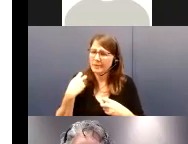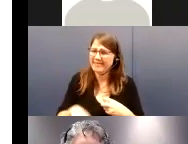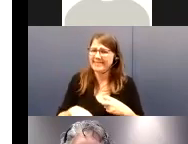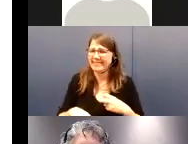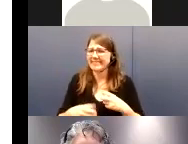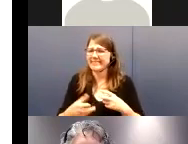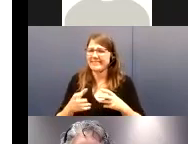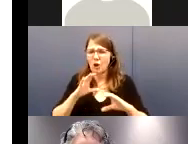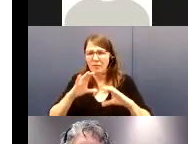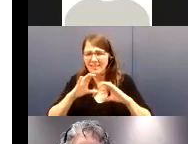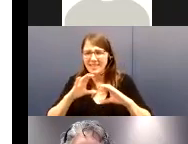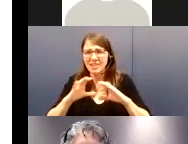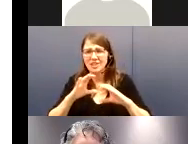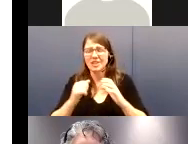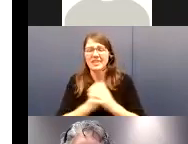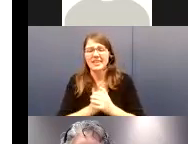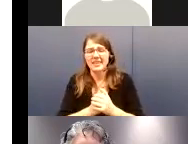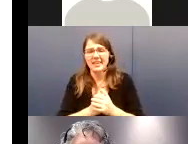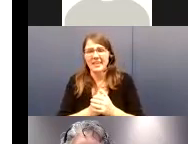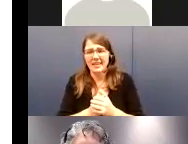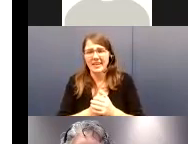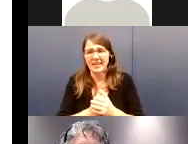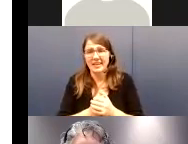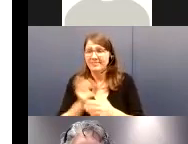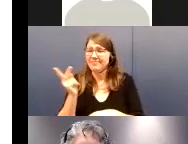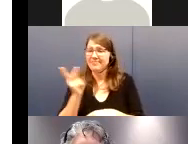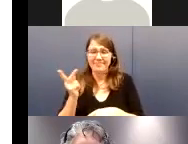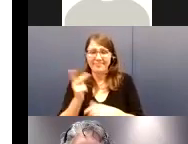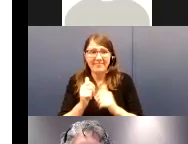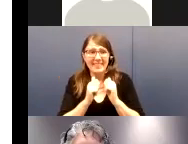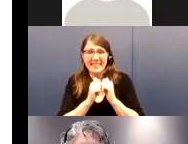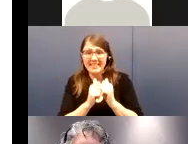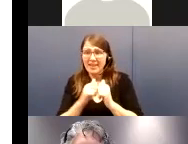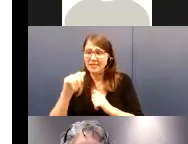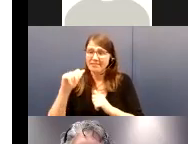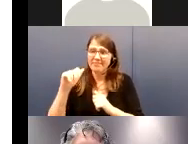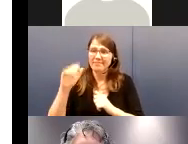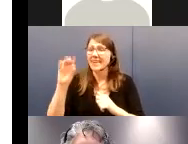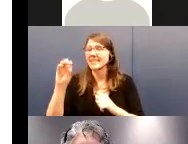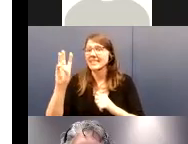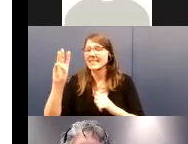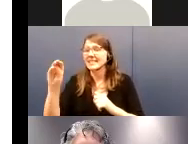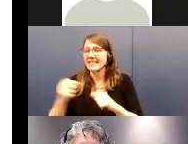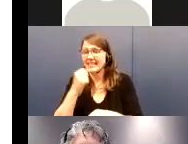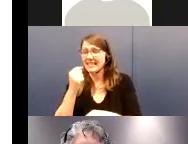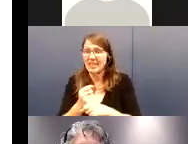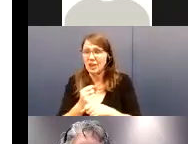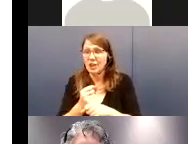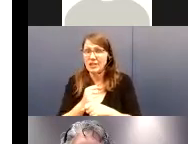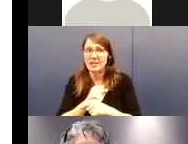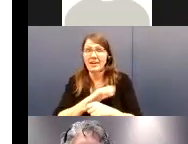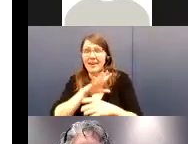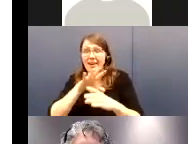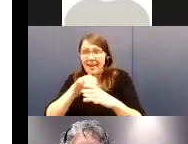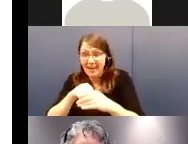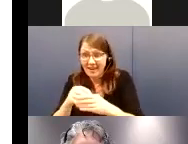and saying, you know what, this person, they've been together 50, 60 years. It is not as simple as, and they probably know it's in the